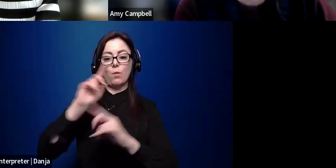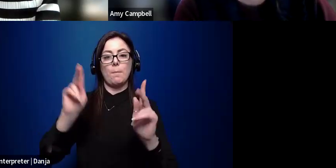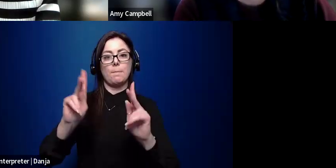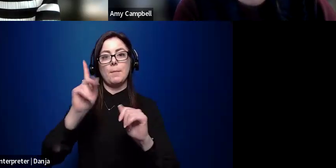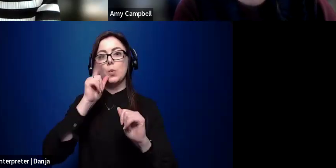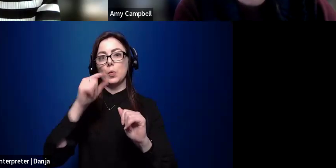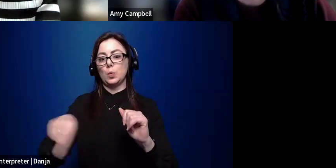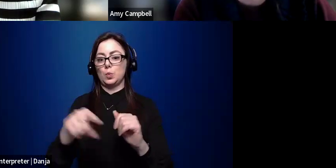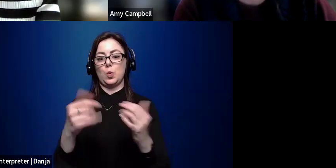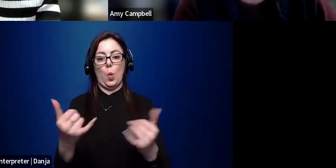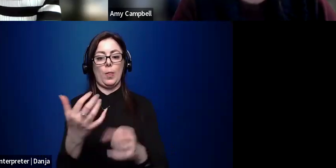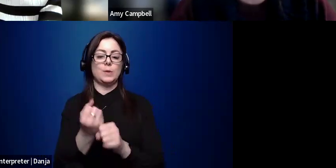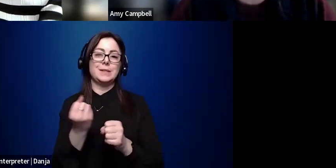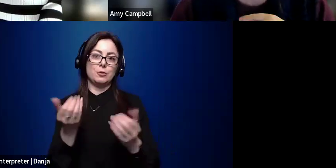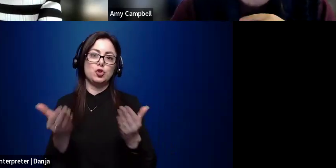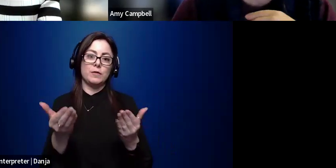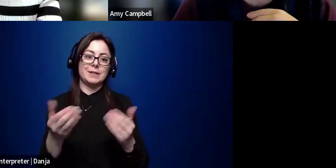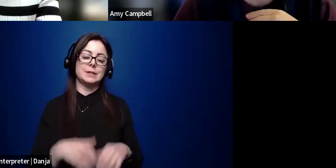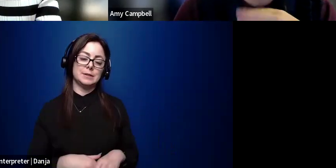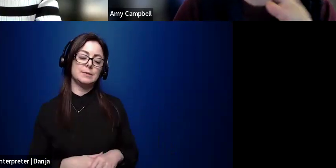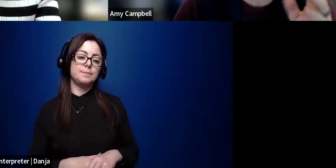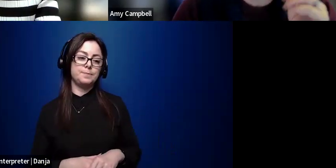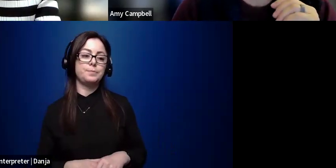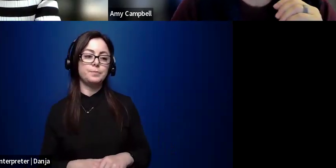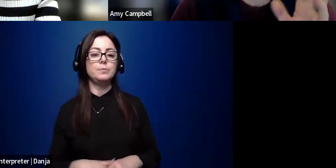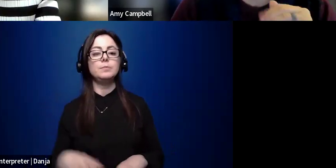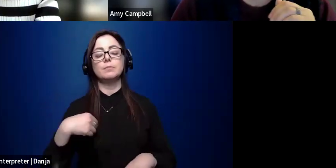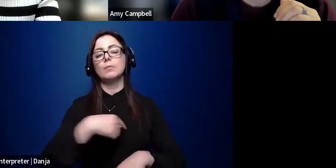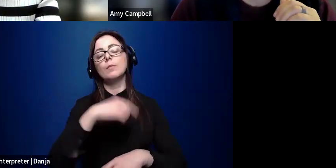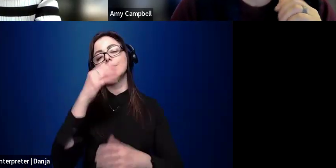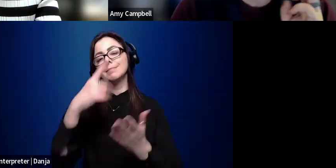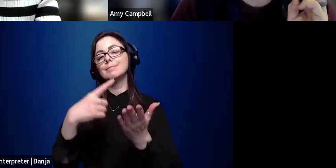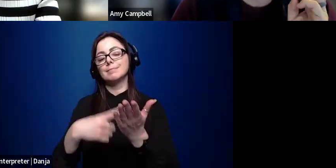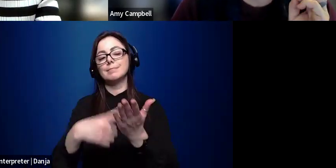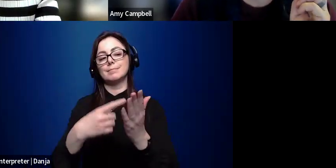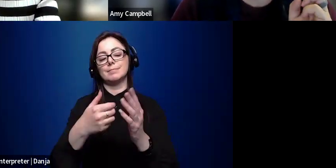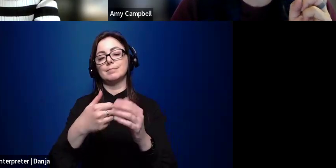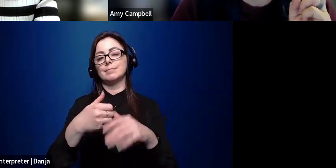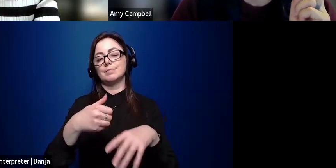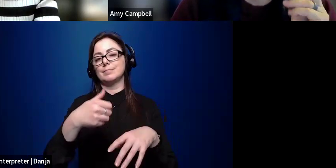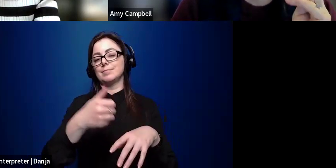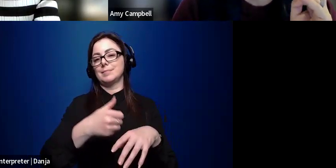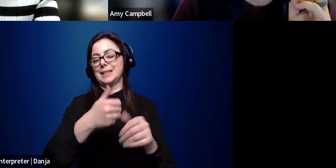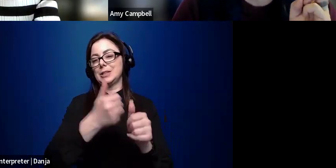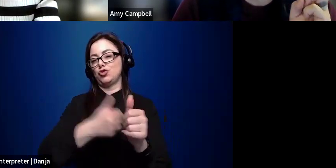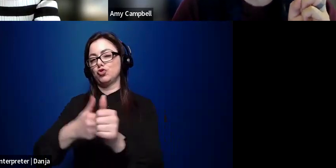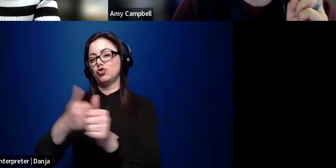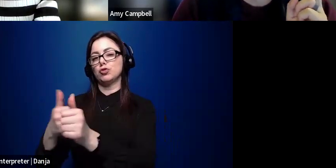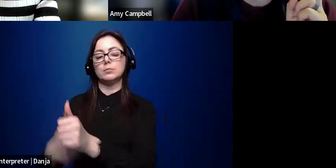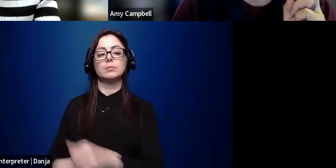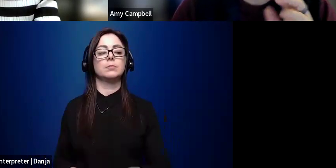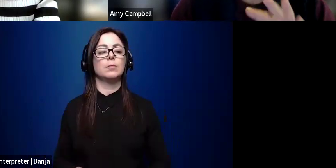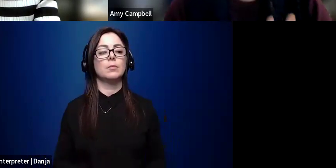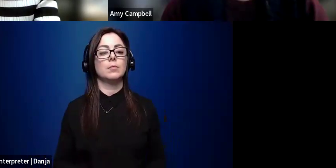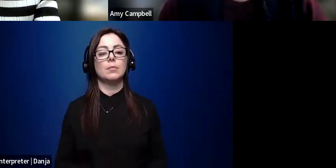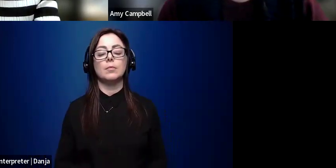even being discussed right now. And so we'll talk about each one of these real quickly. The first one